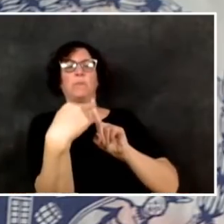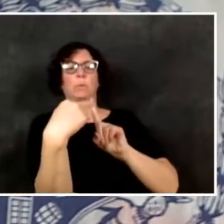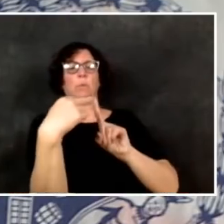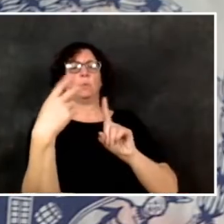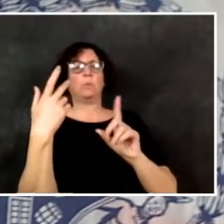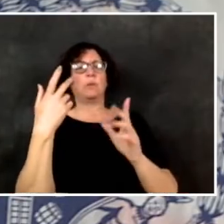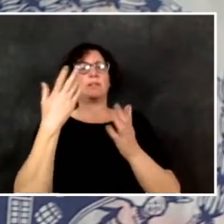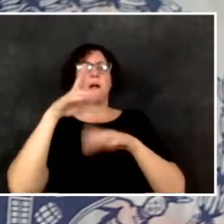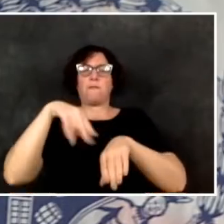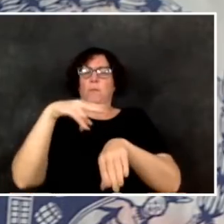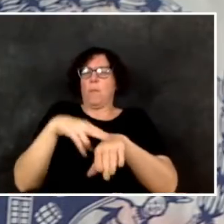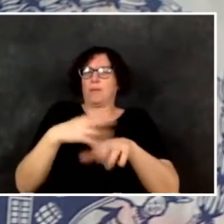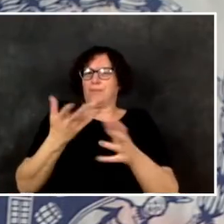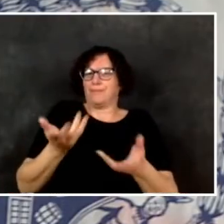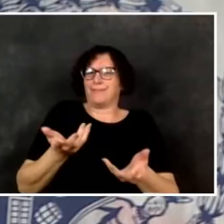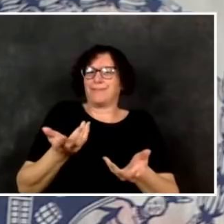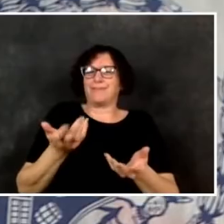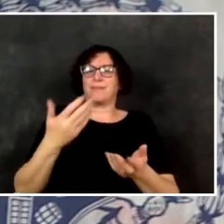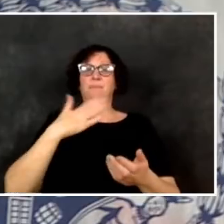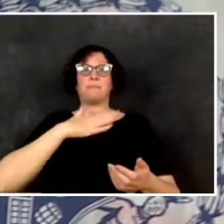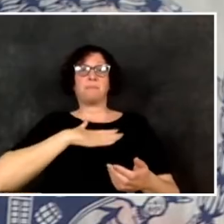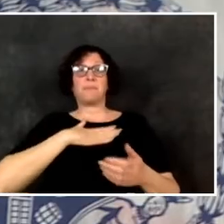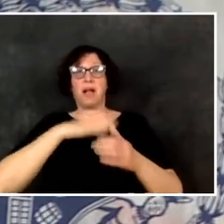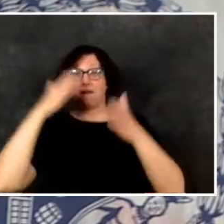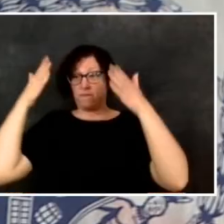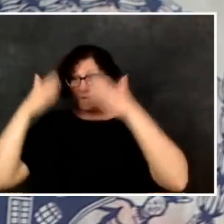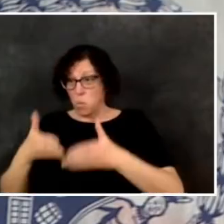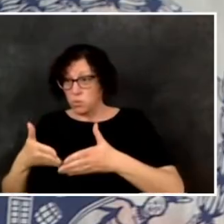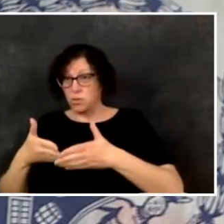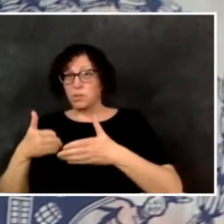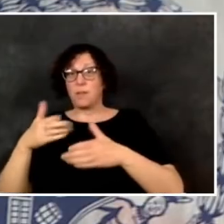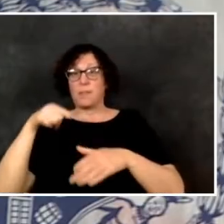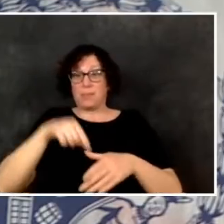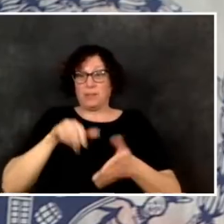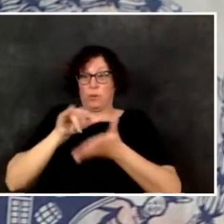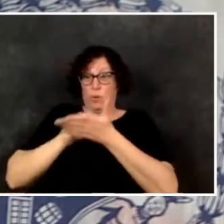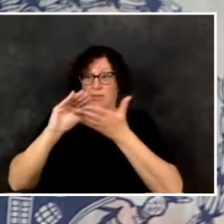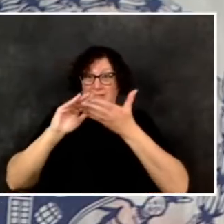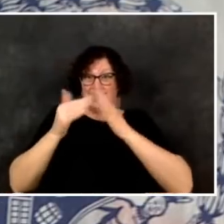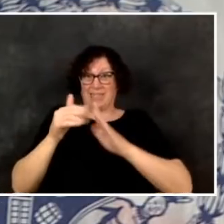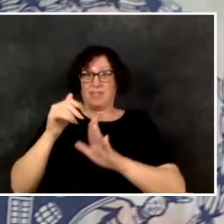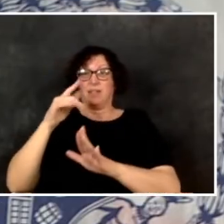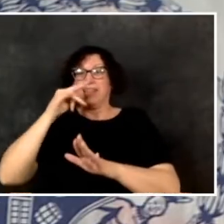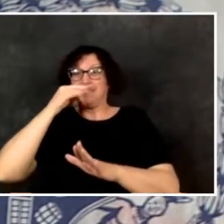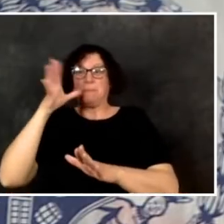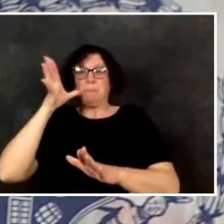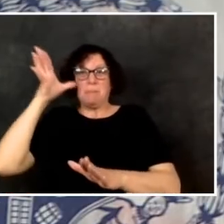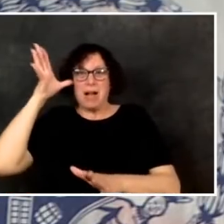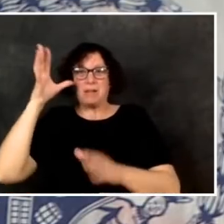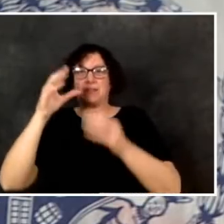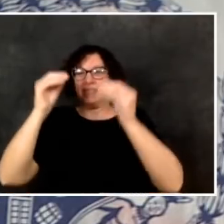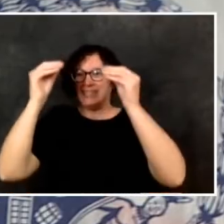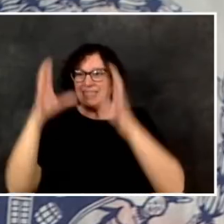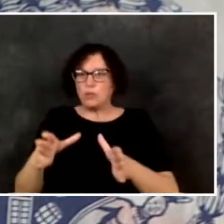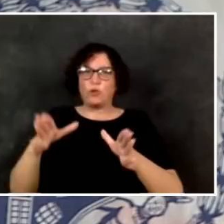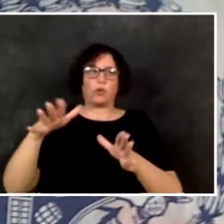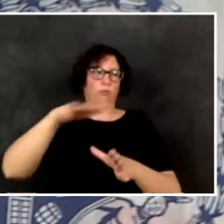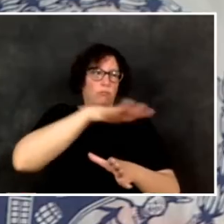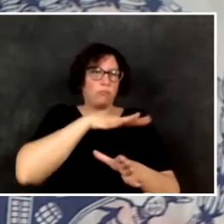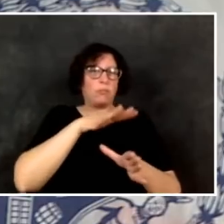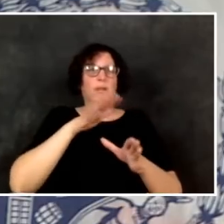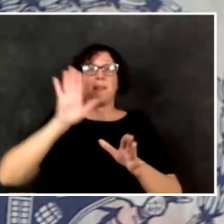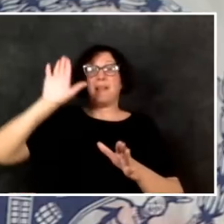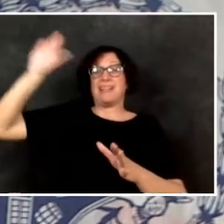the parents, the educators of this city. The governor is thinking about other parts of the equation. That's fine. But